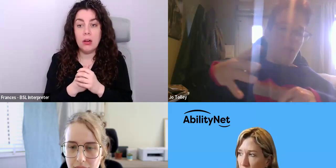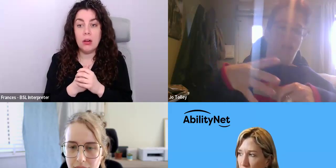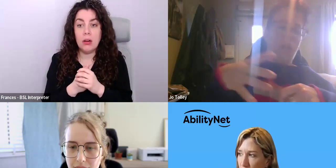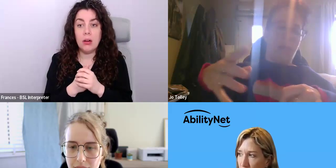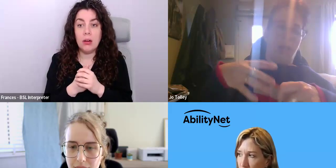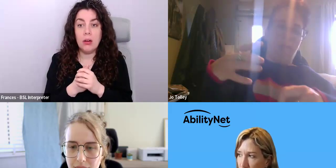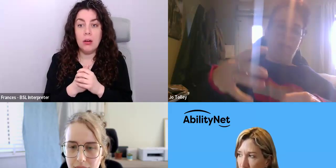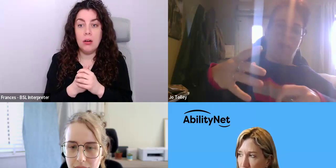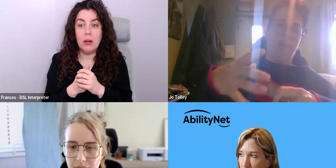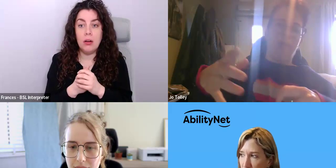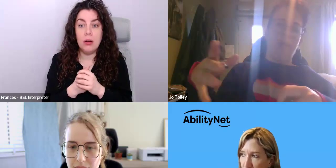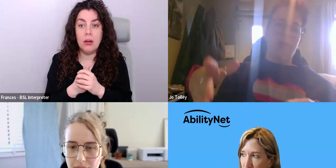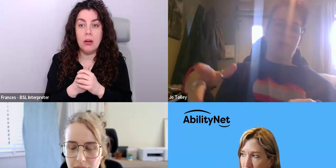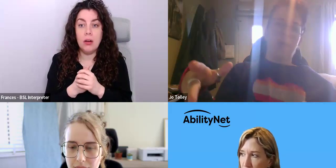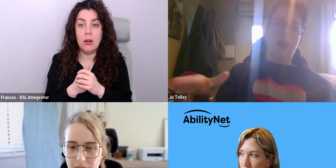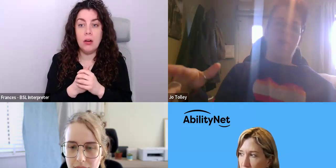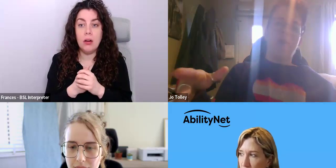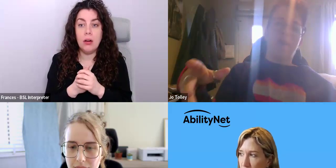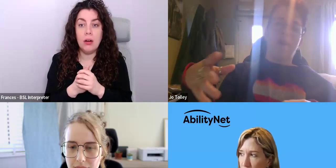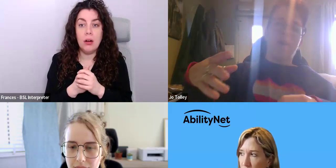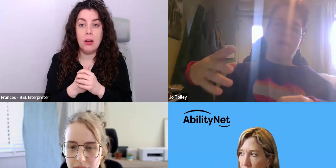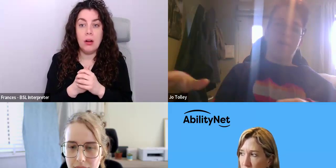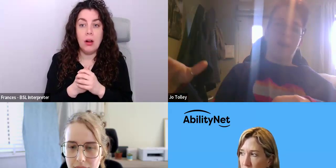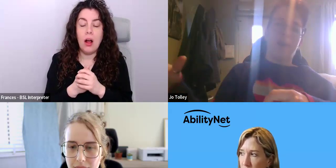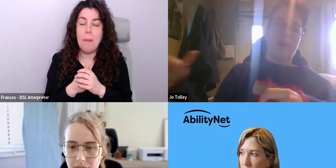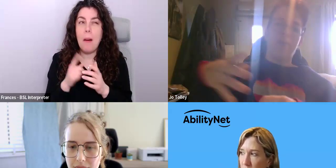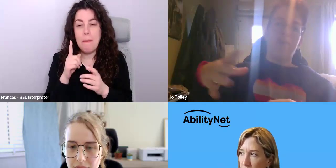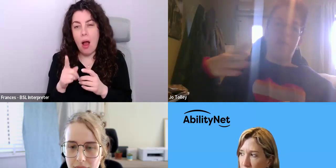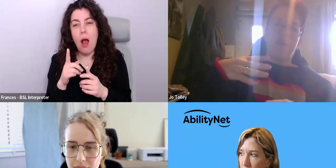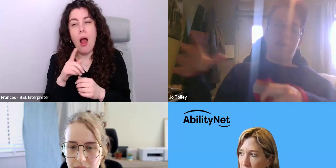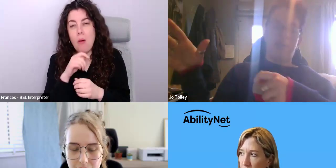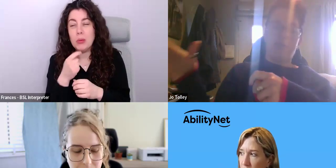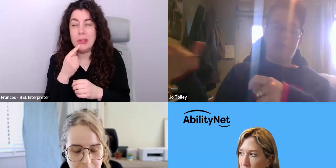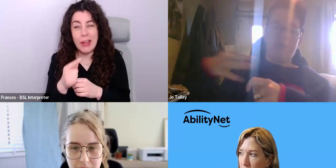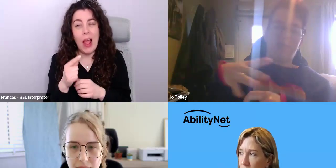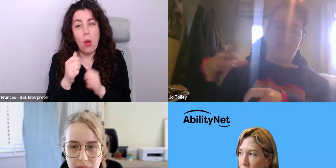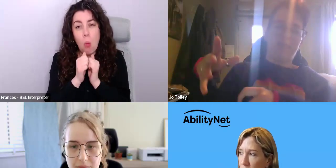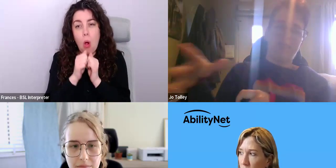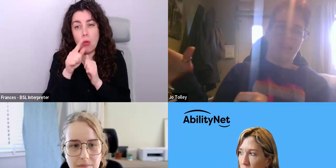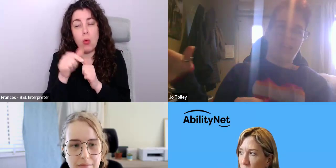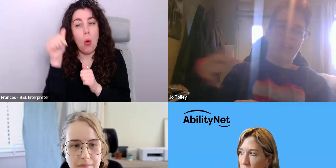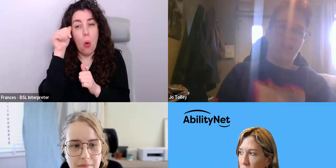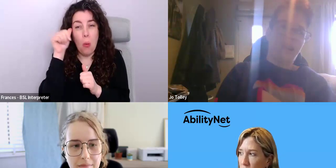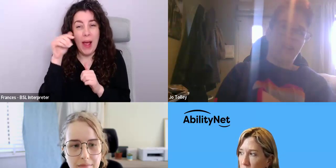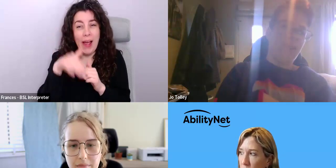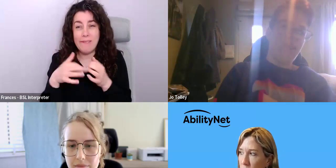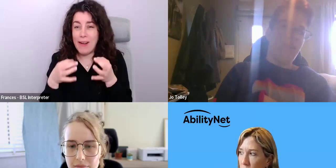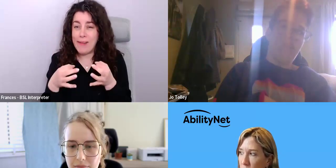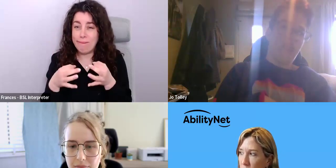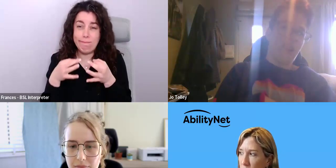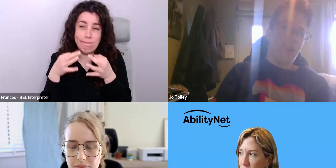yeah, I would say just be aware of the backlog, because things do take quite